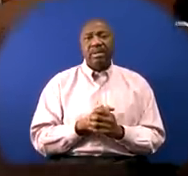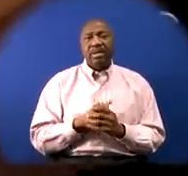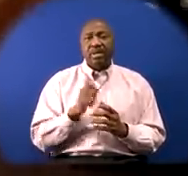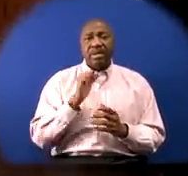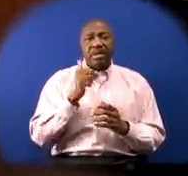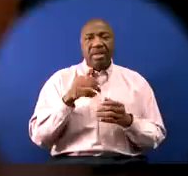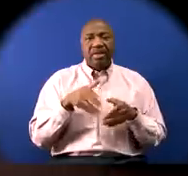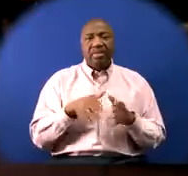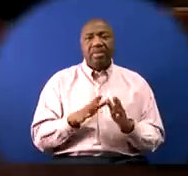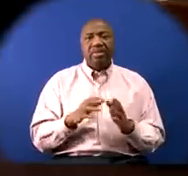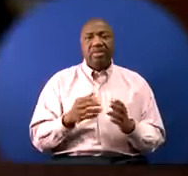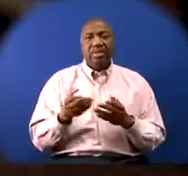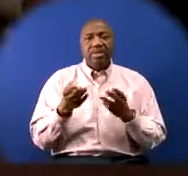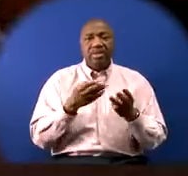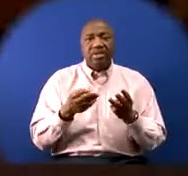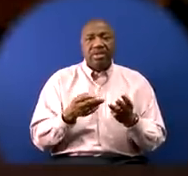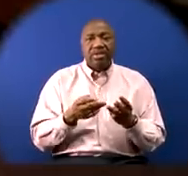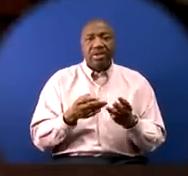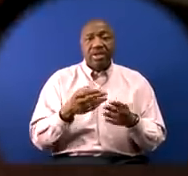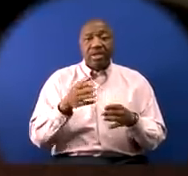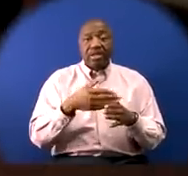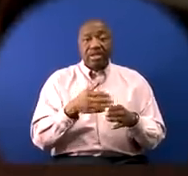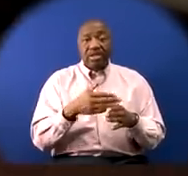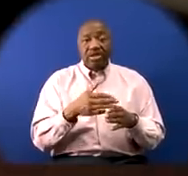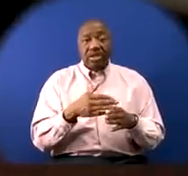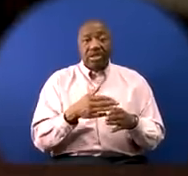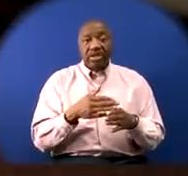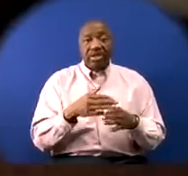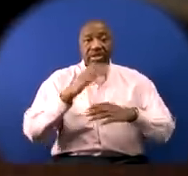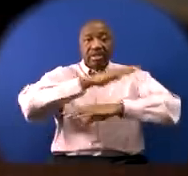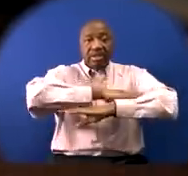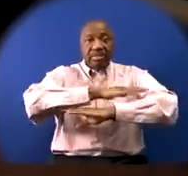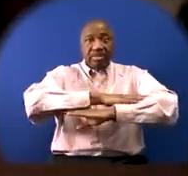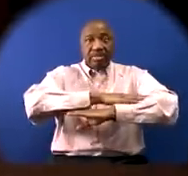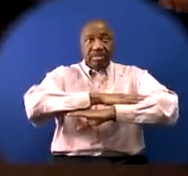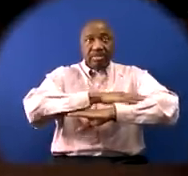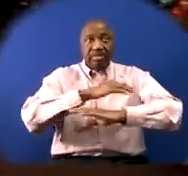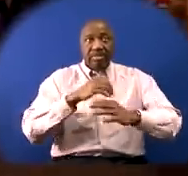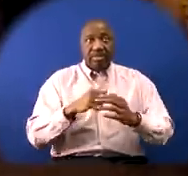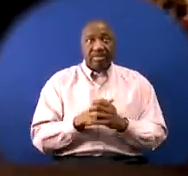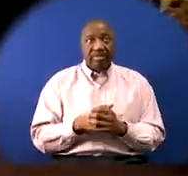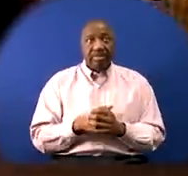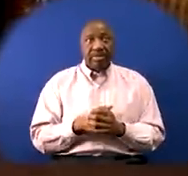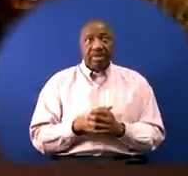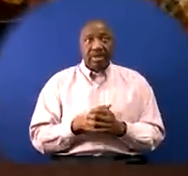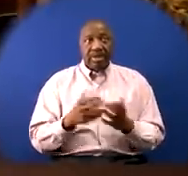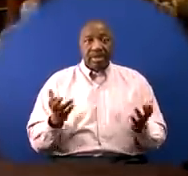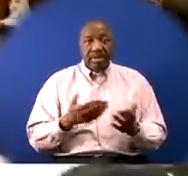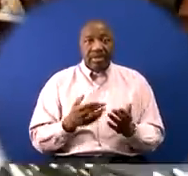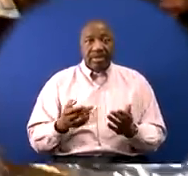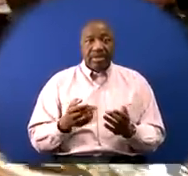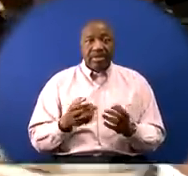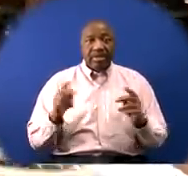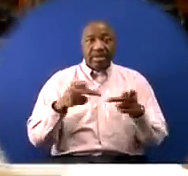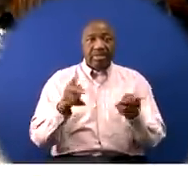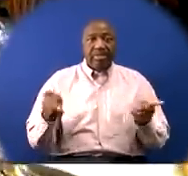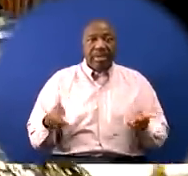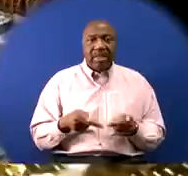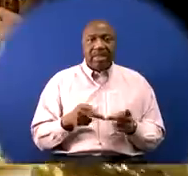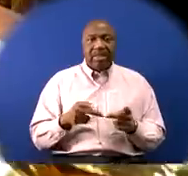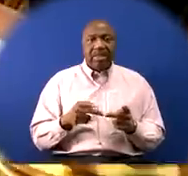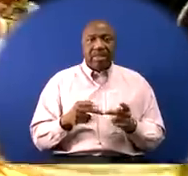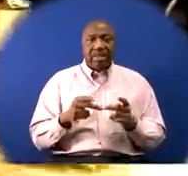if you're here, I invite you to share at the table. This is the place of